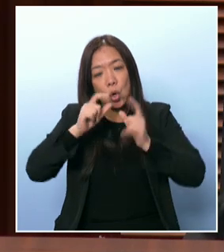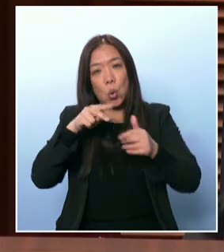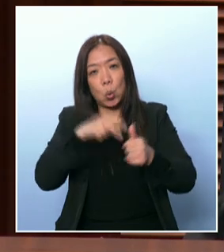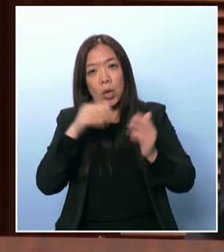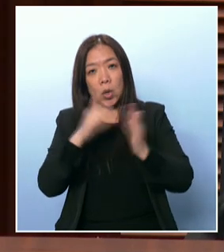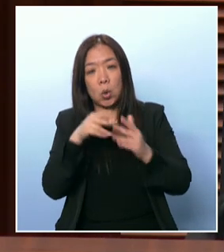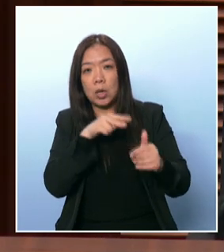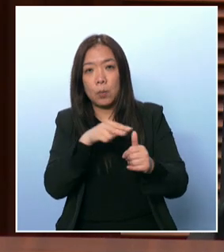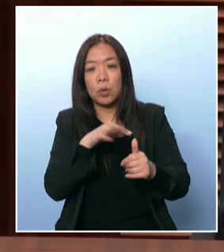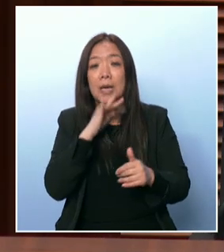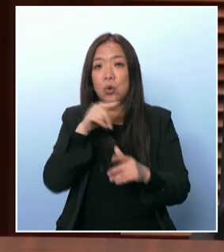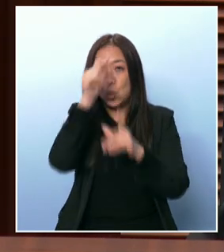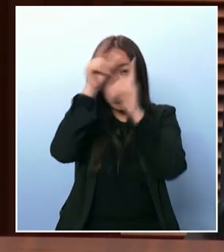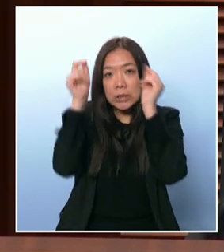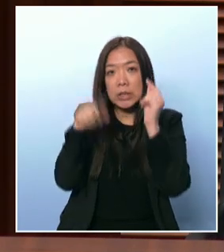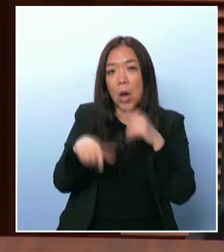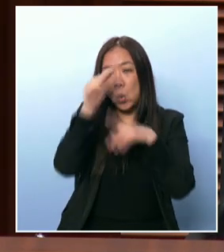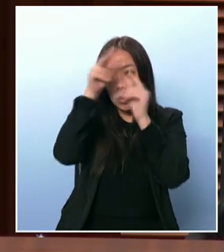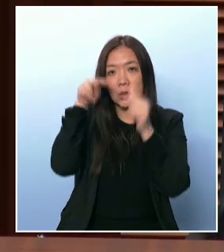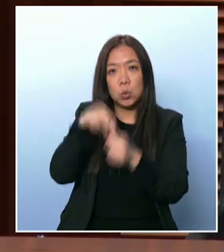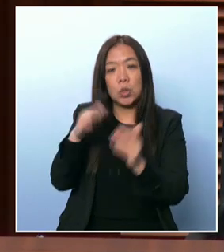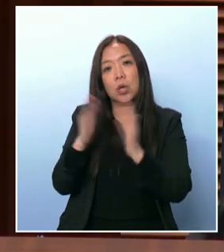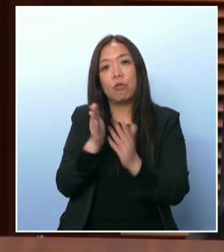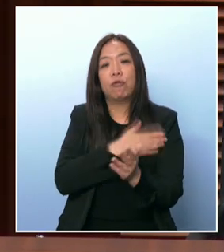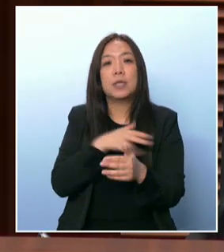the regulation of the